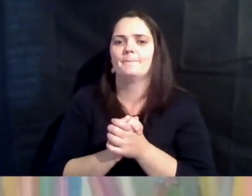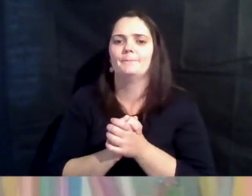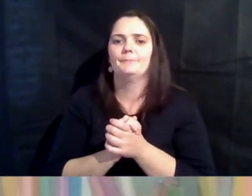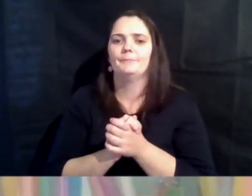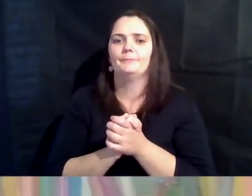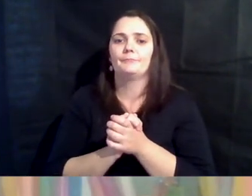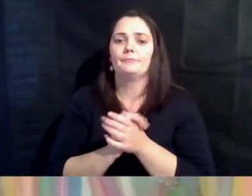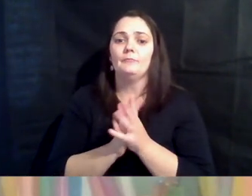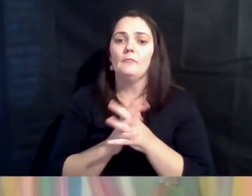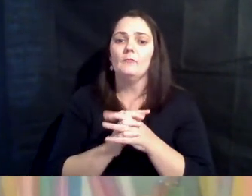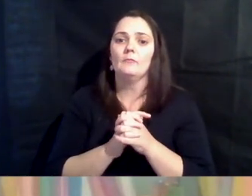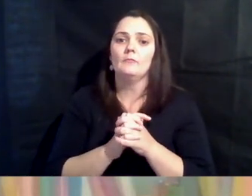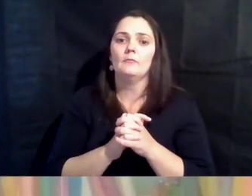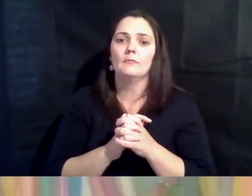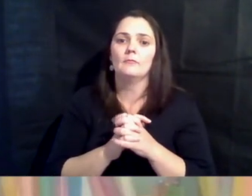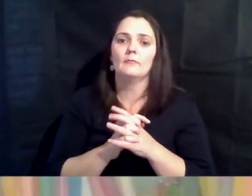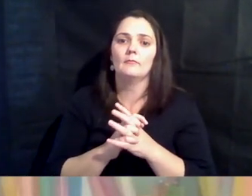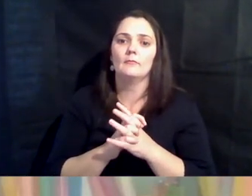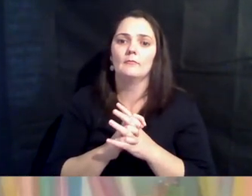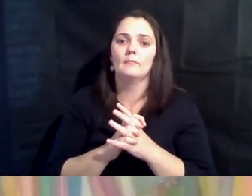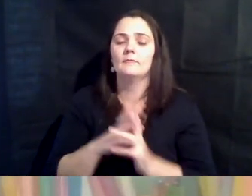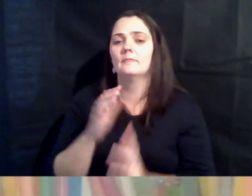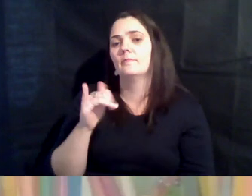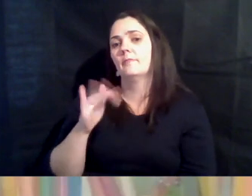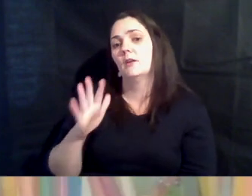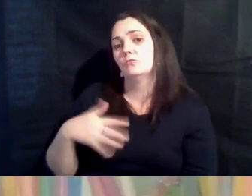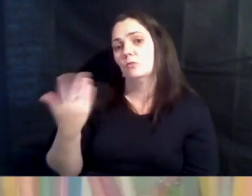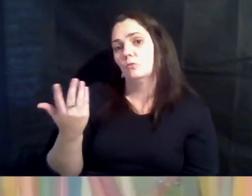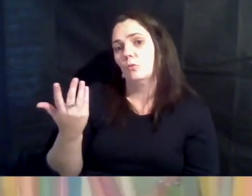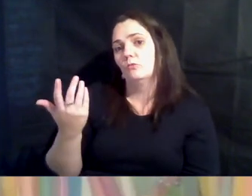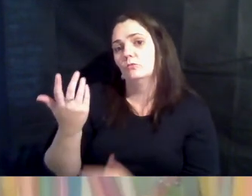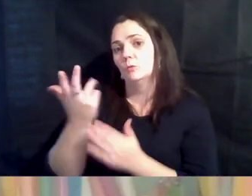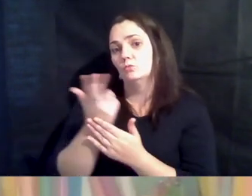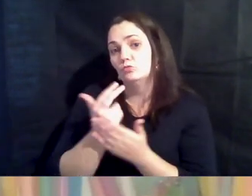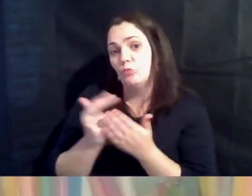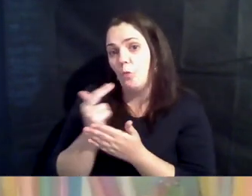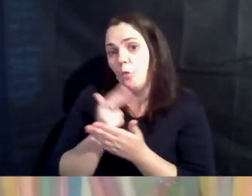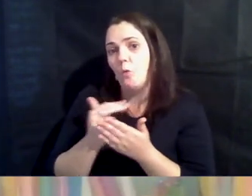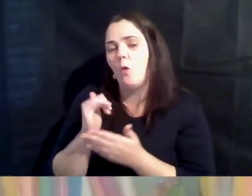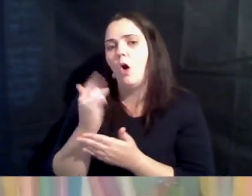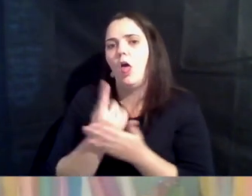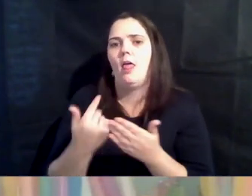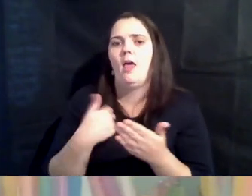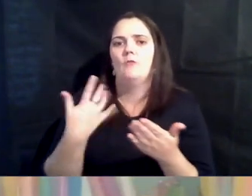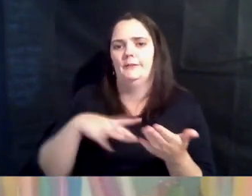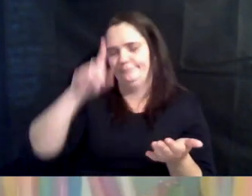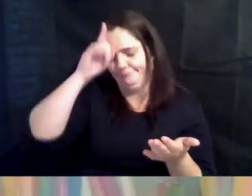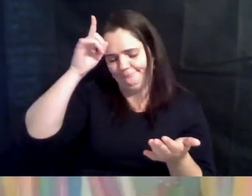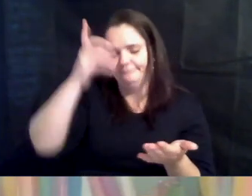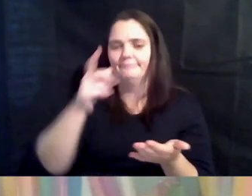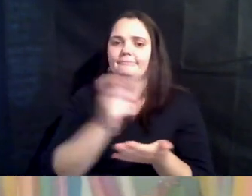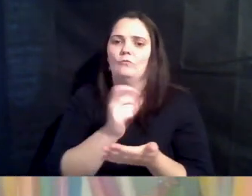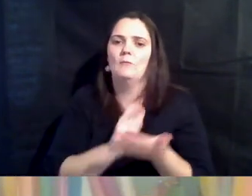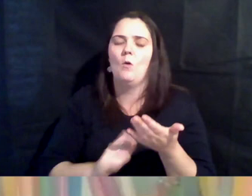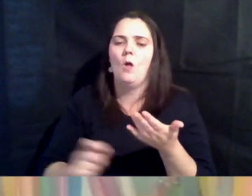Maybe I just want to, I'm like, maybe I don't even want to draw it. Maybe I just want to do a little scribble. I think I do. I think I'm going to use